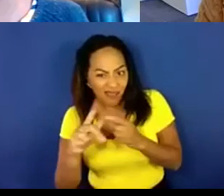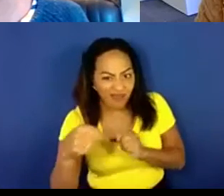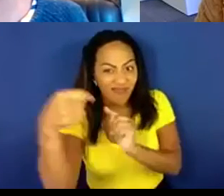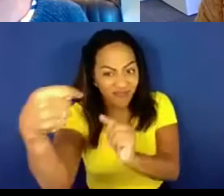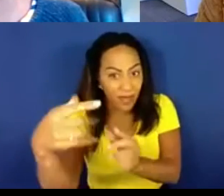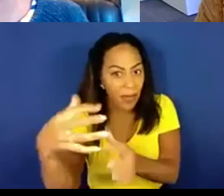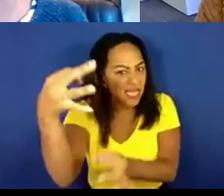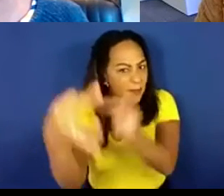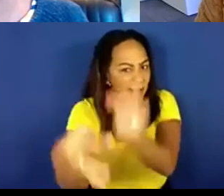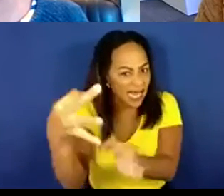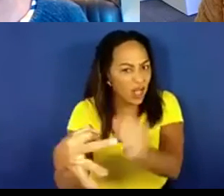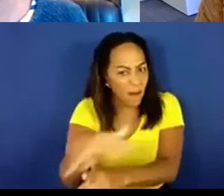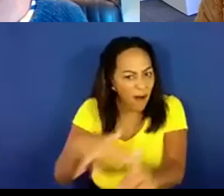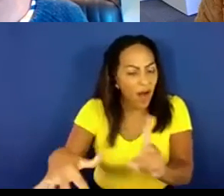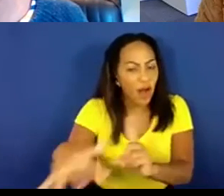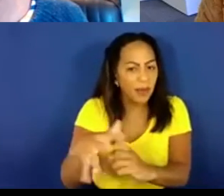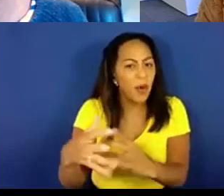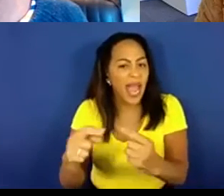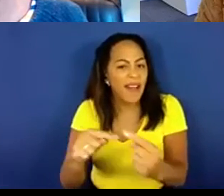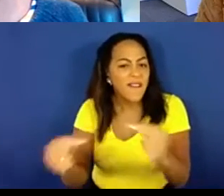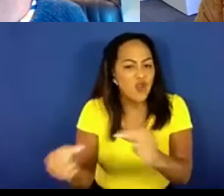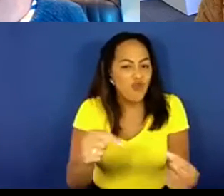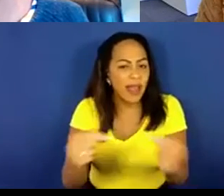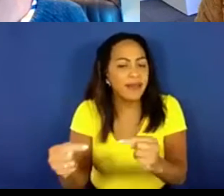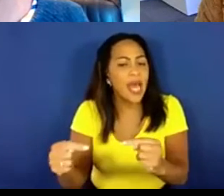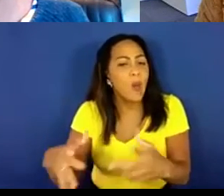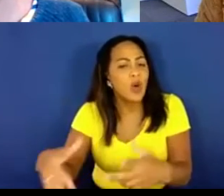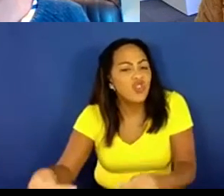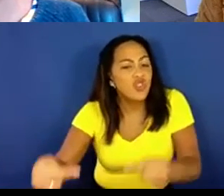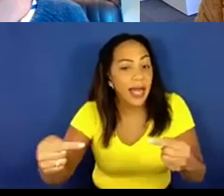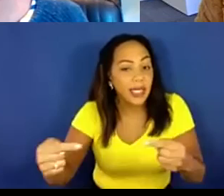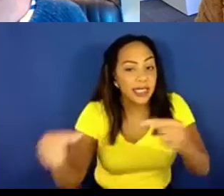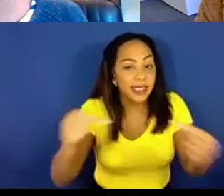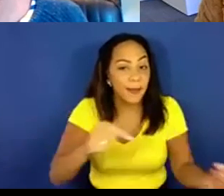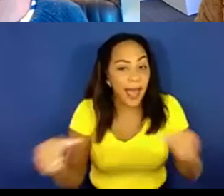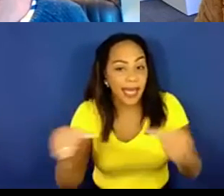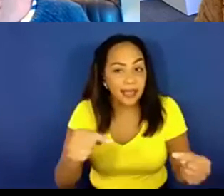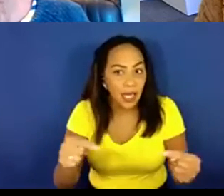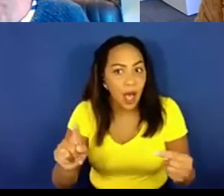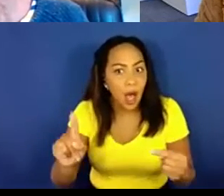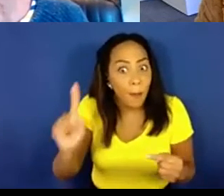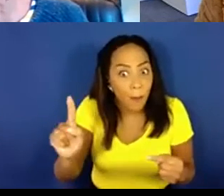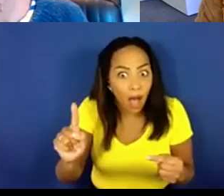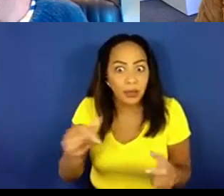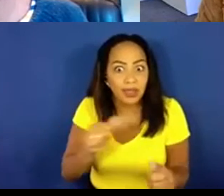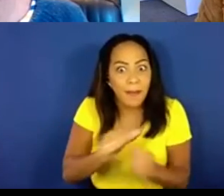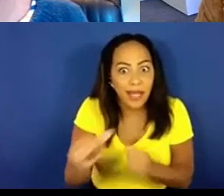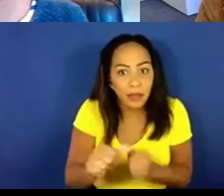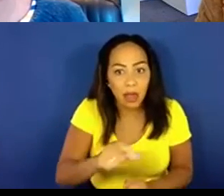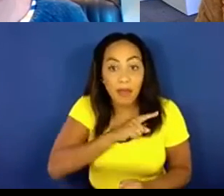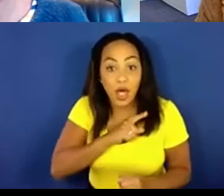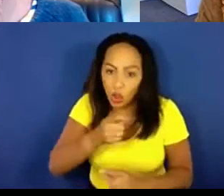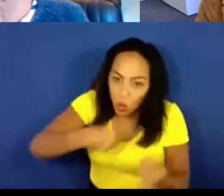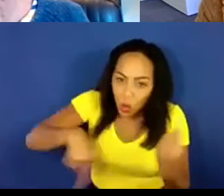rifts, and we have some really challenging debates that I think were better because we were kind of working on them together with all our different areas of knowledge